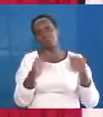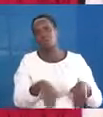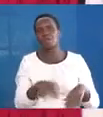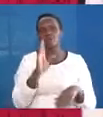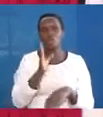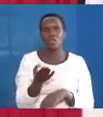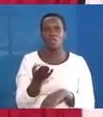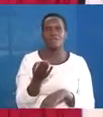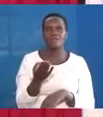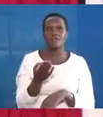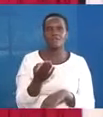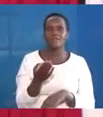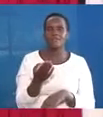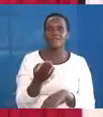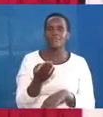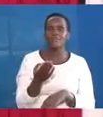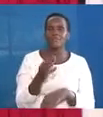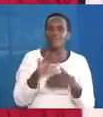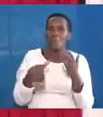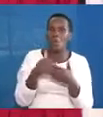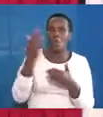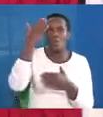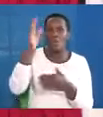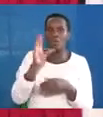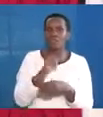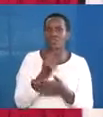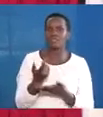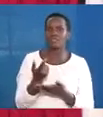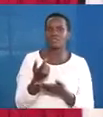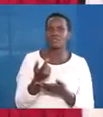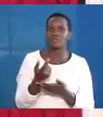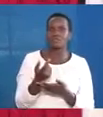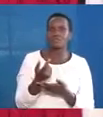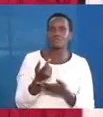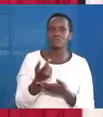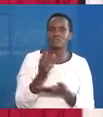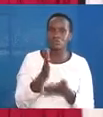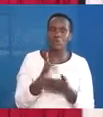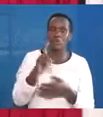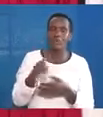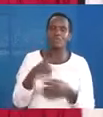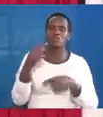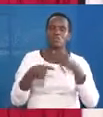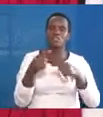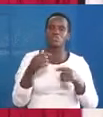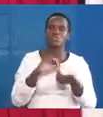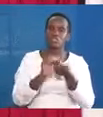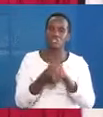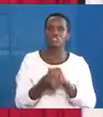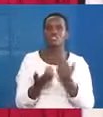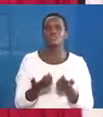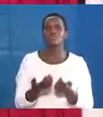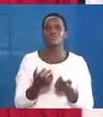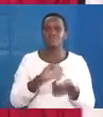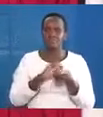indeed, as we all know, that is static and that does not change is that which is